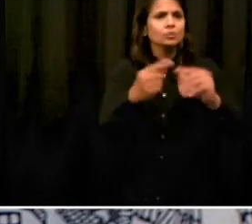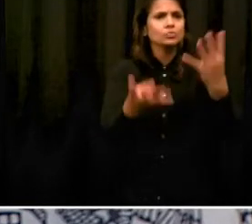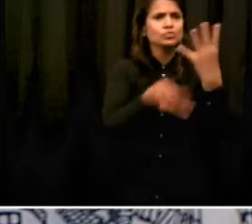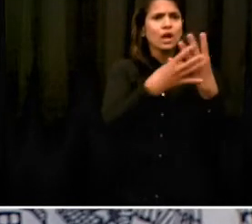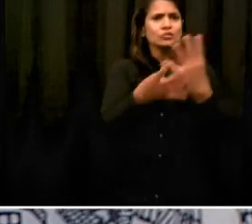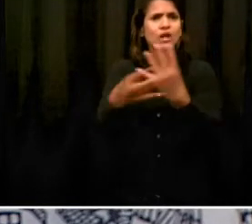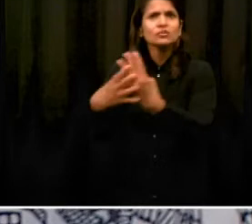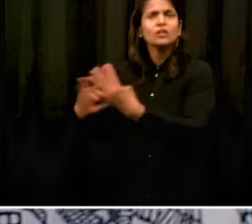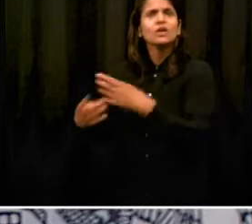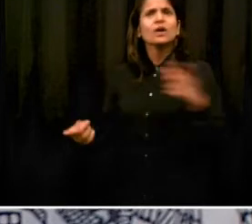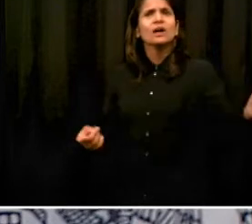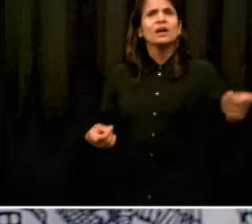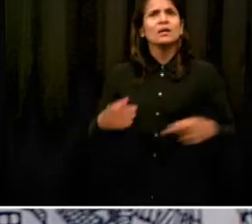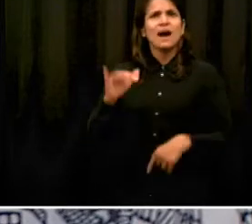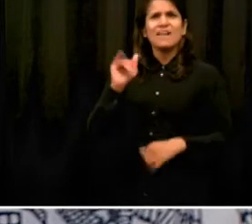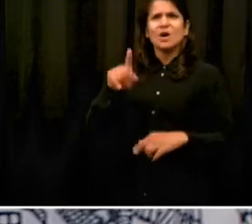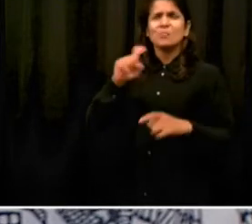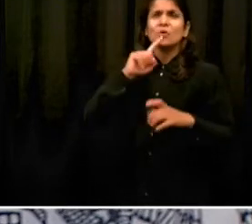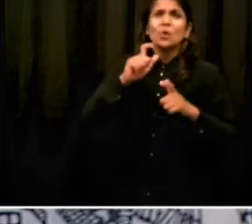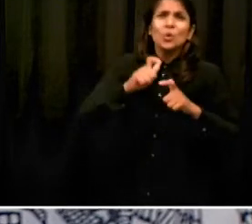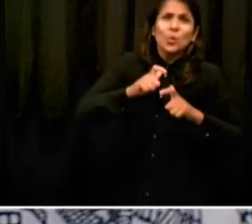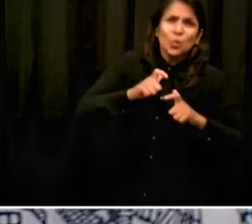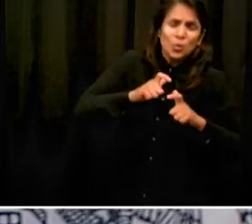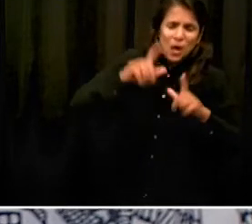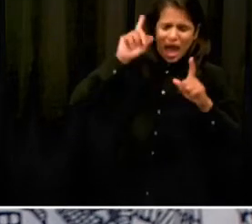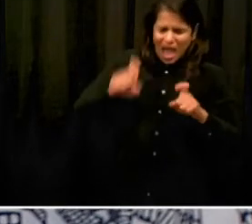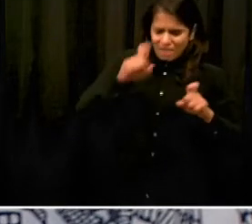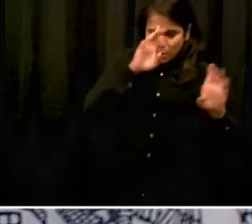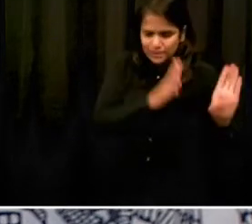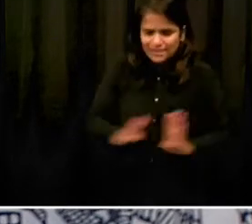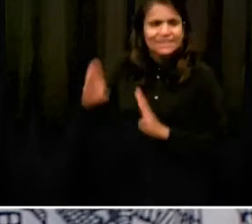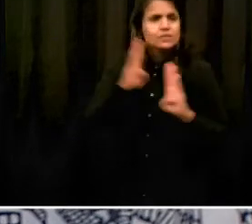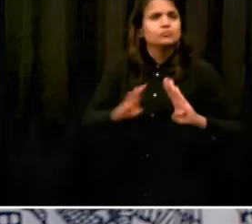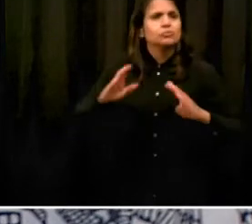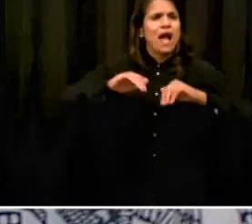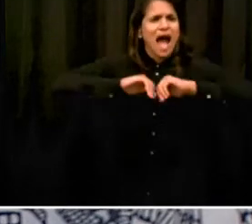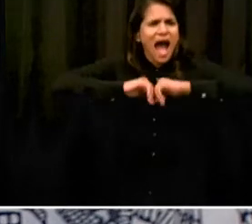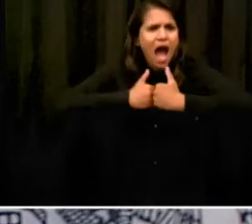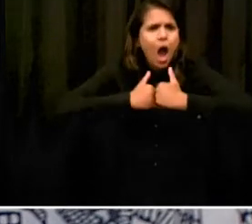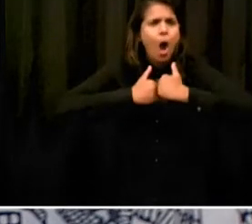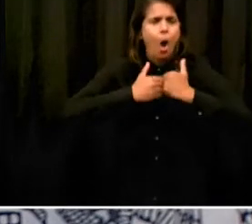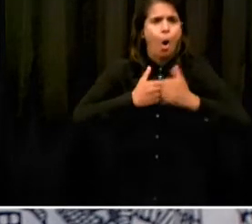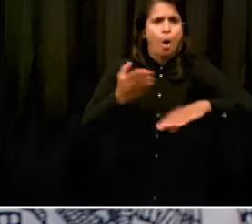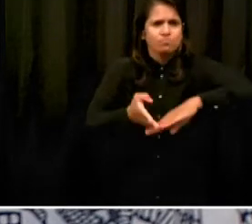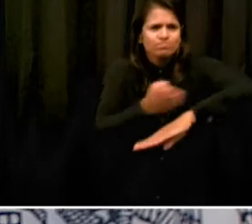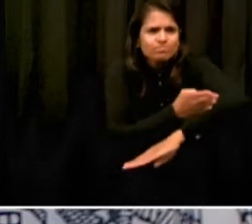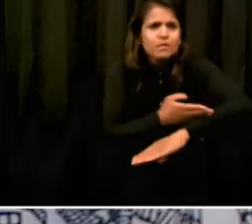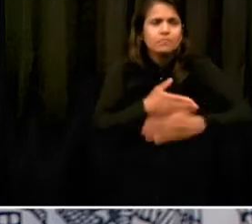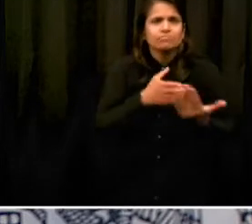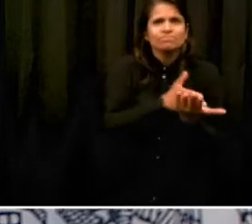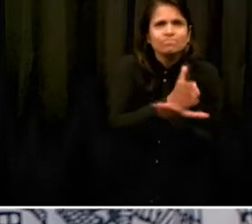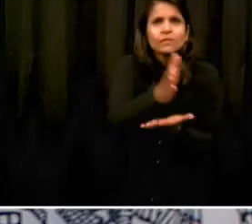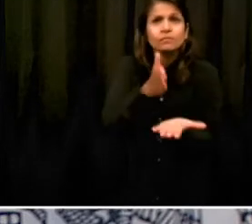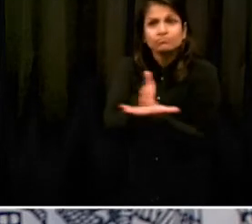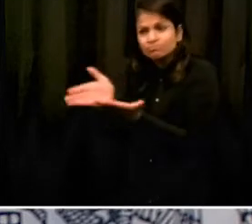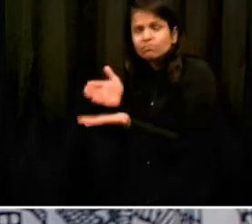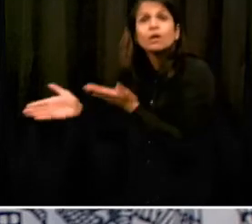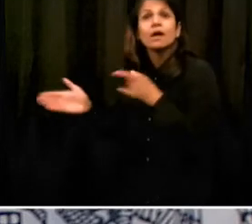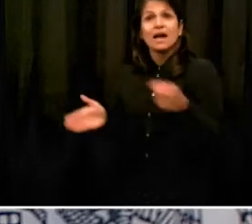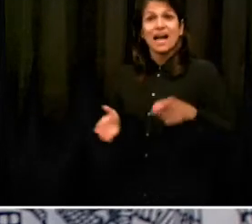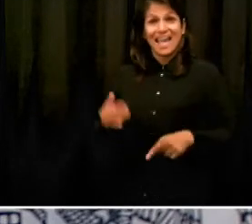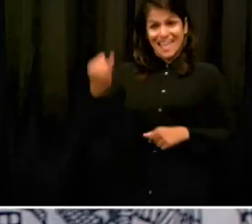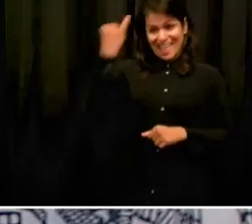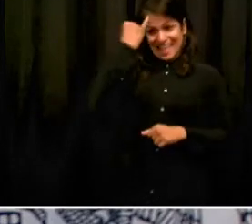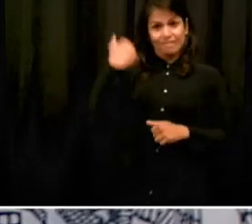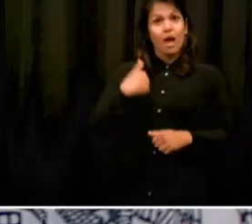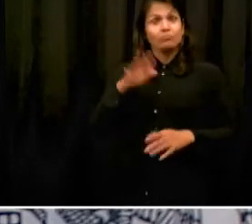can do locally. But if it is addressed appropriately, I actually think it's going to reduce levels of crime and levels of incarceration